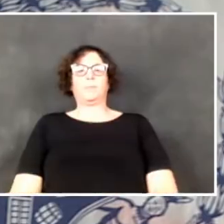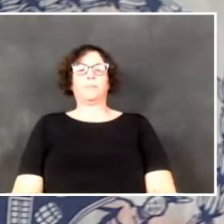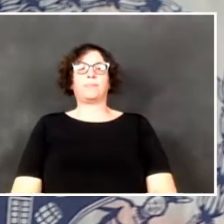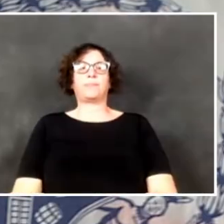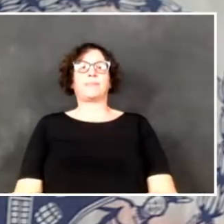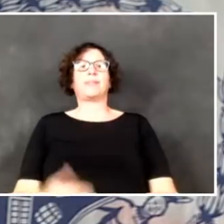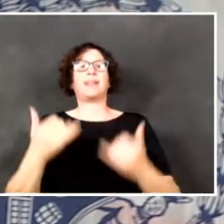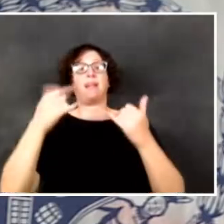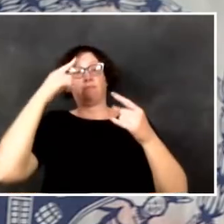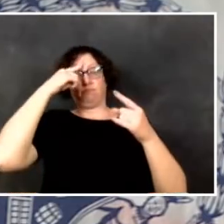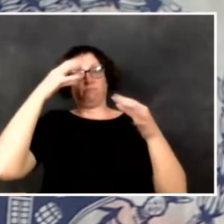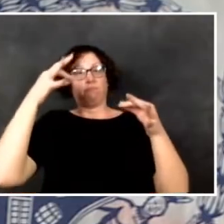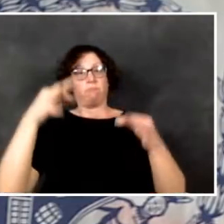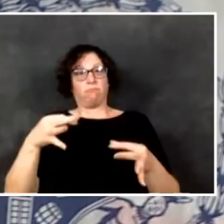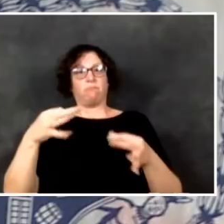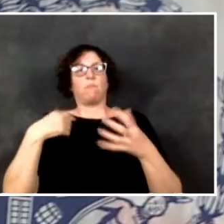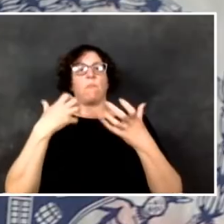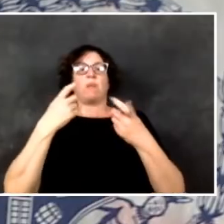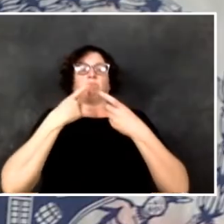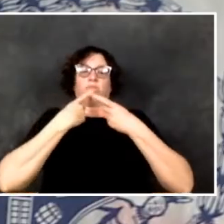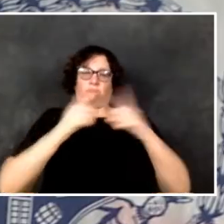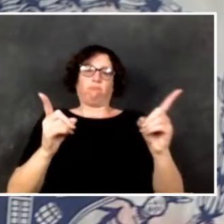Next, we have Yoav from the city.